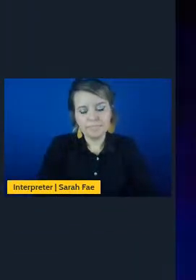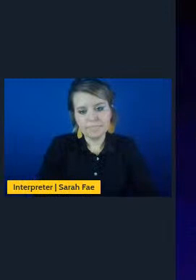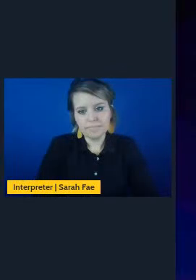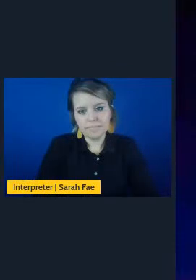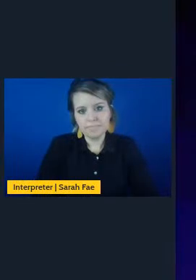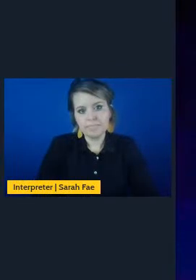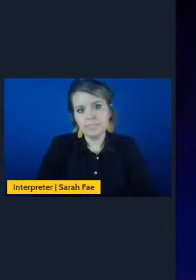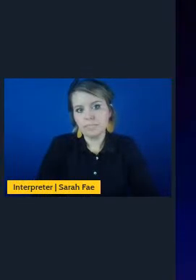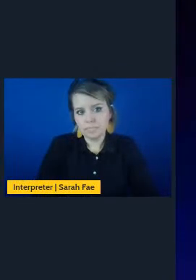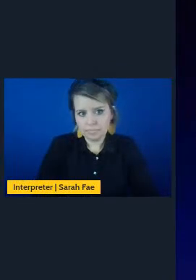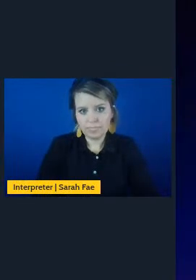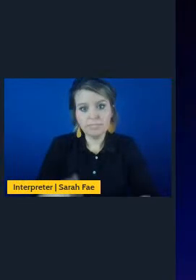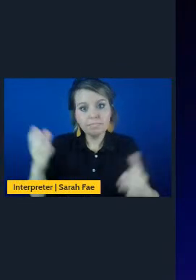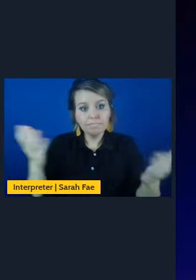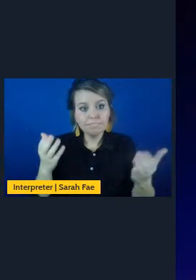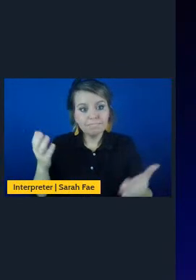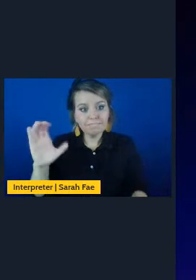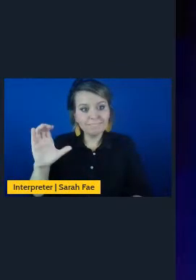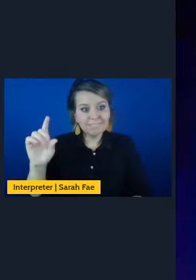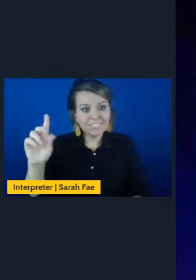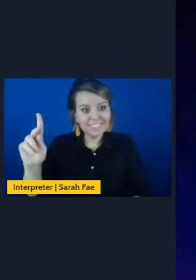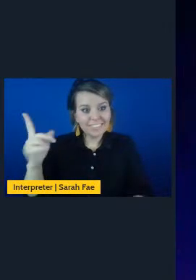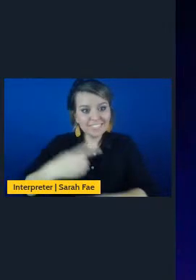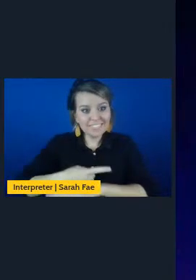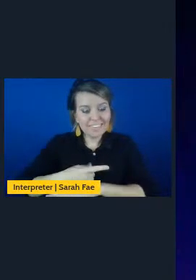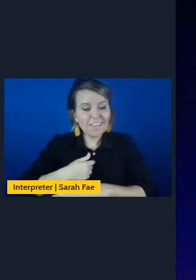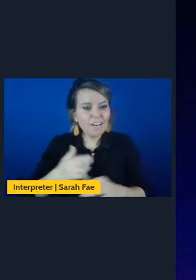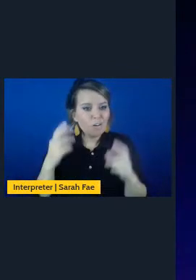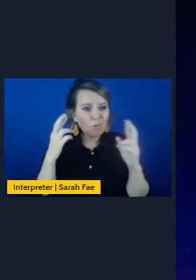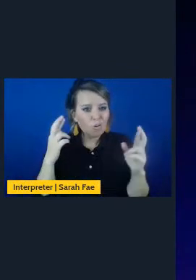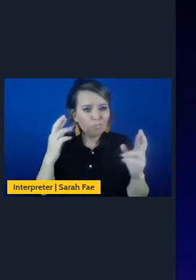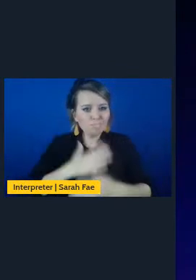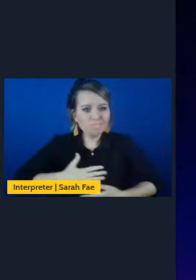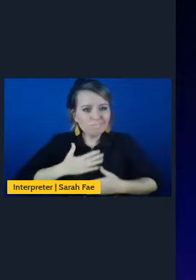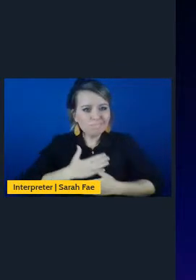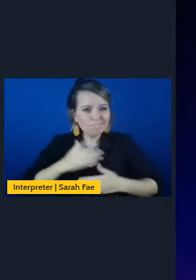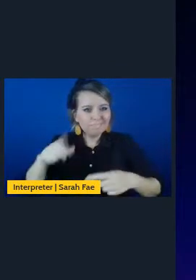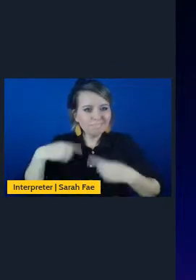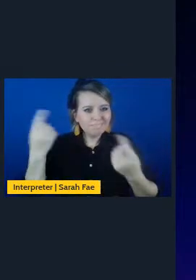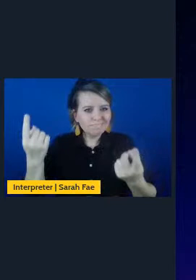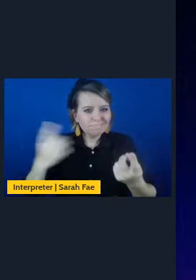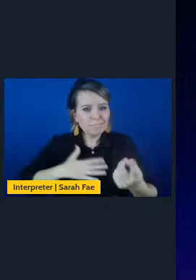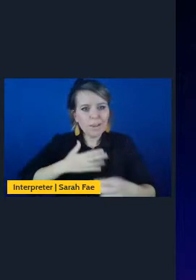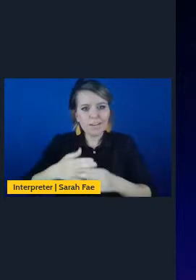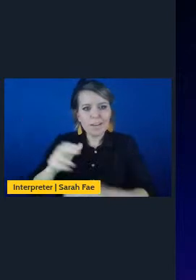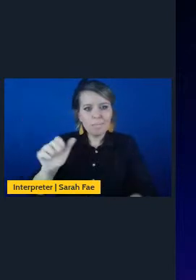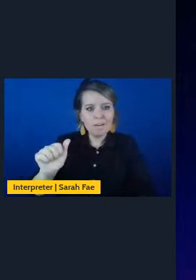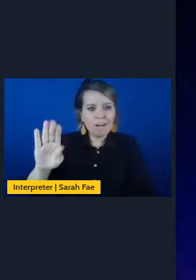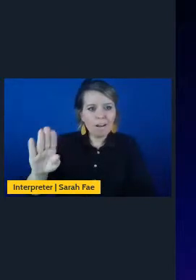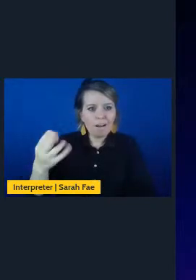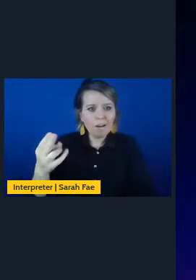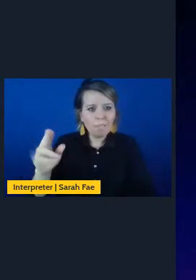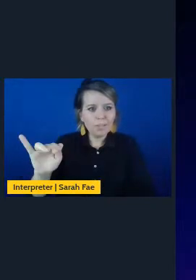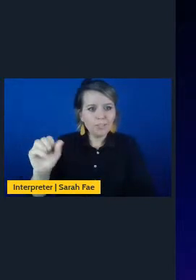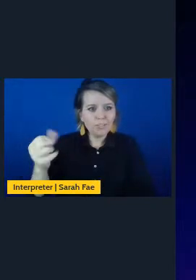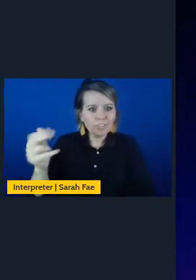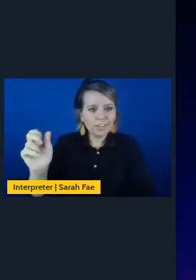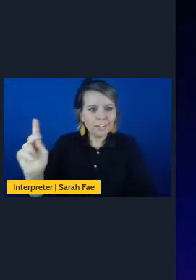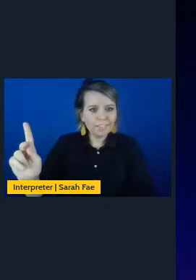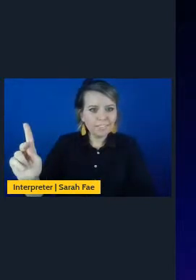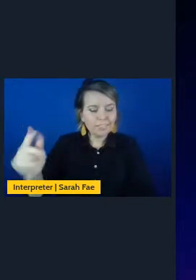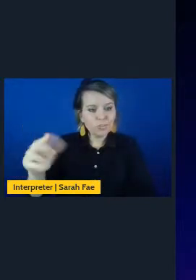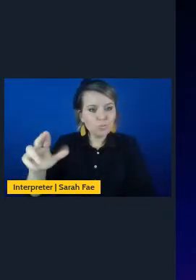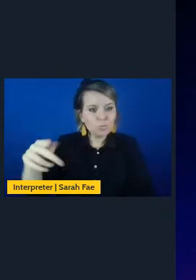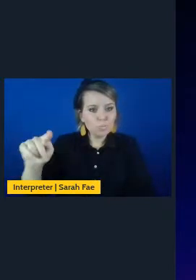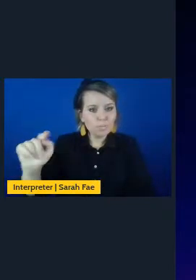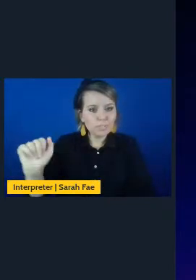Welcome to CDK Day. I hope you have enjoyed the conference so far. My name is Abhishek Gupta. I mainly work on Go, containers, as